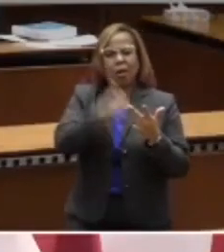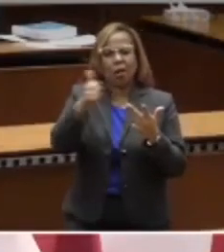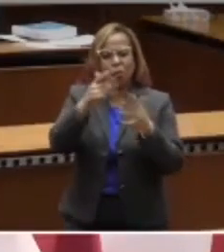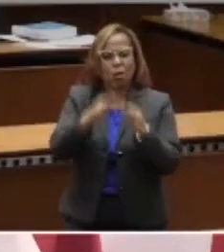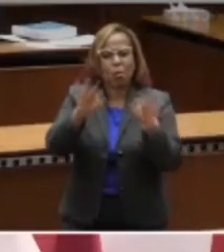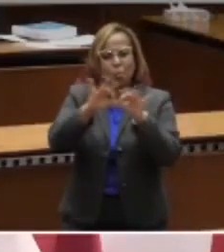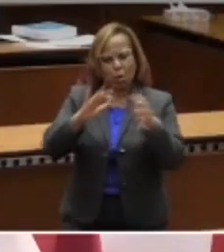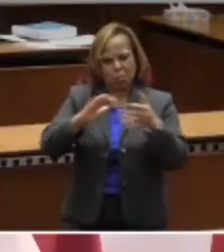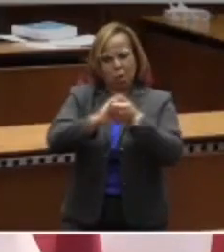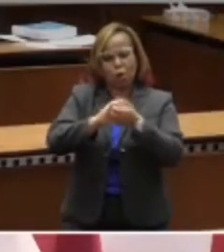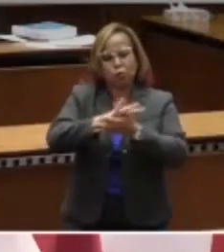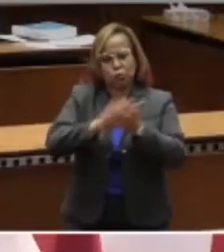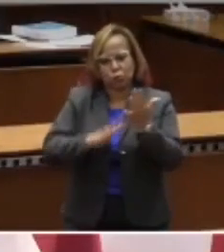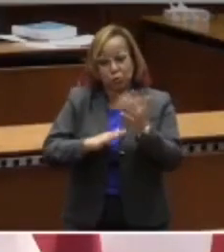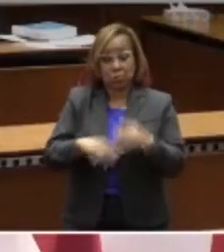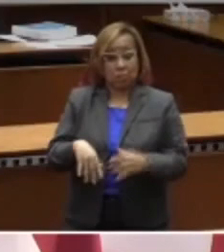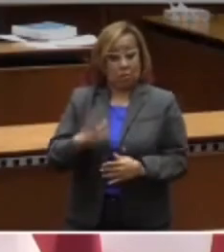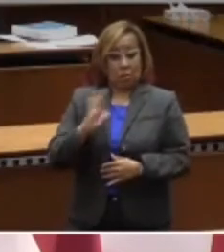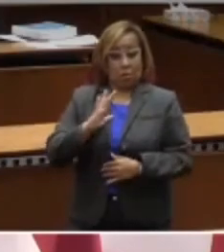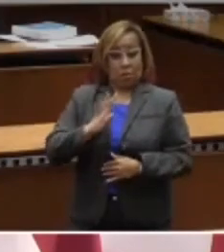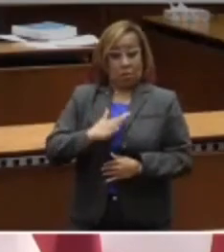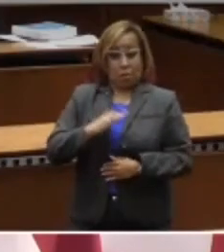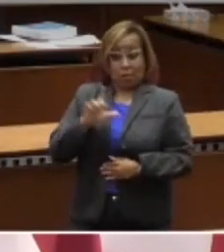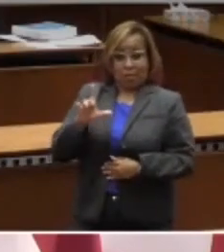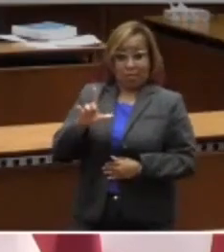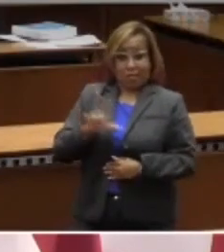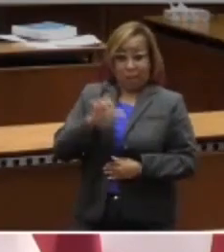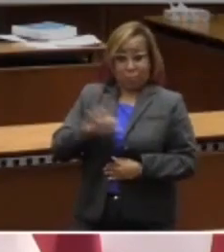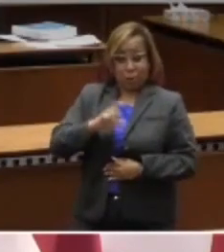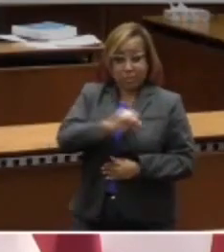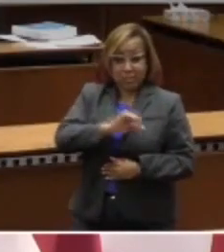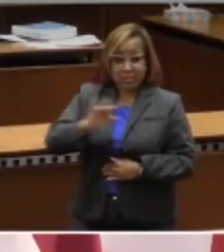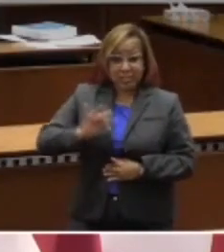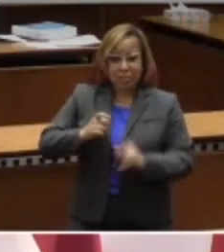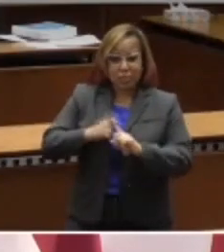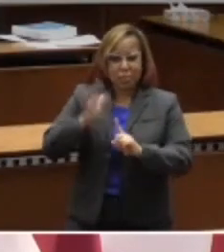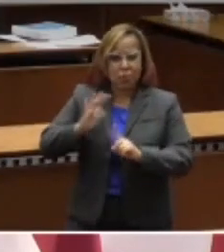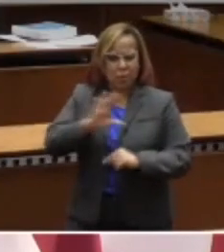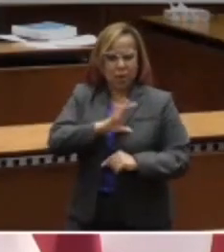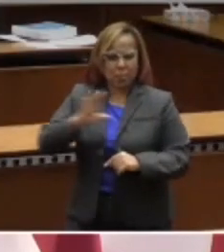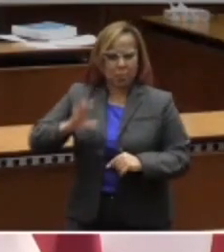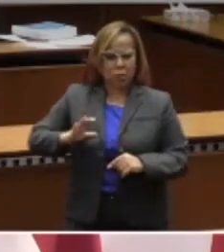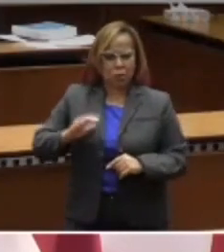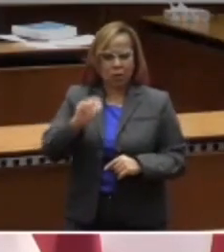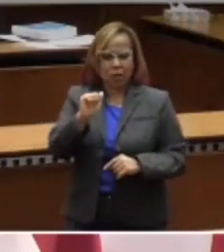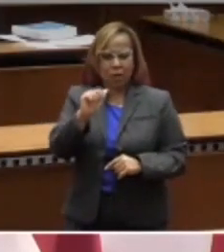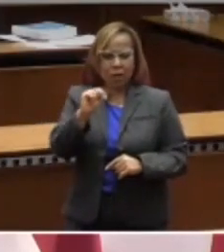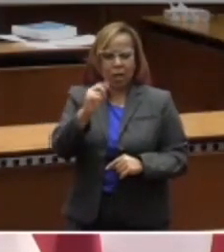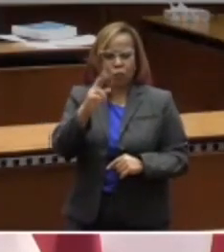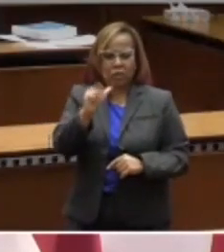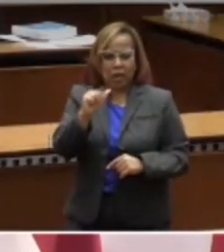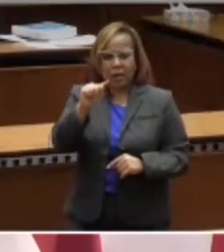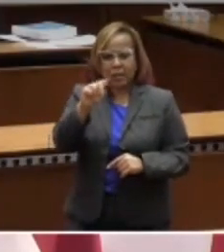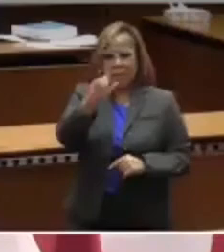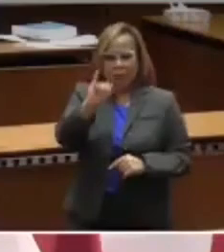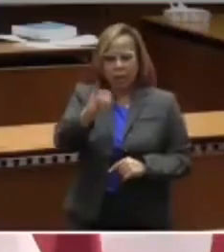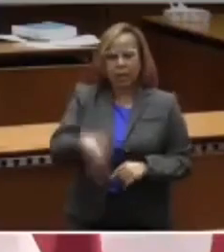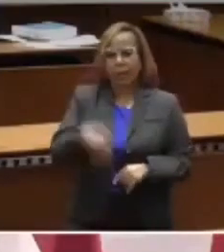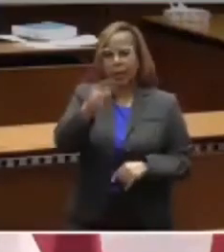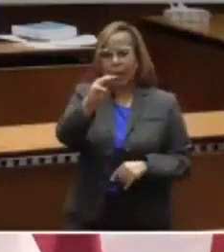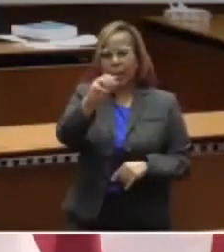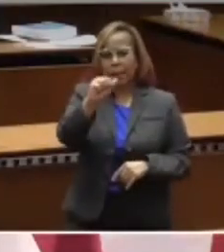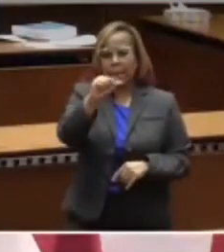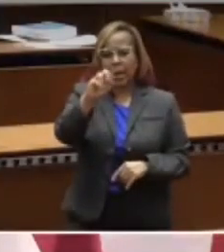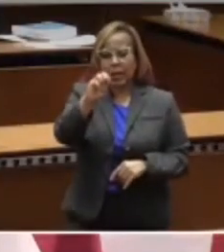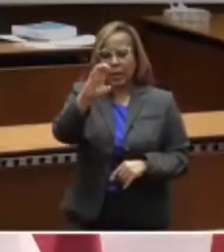partners. Our devoted library staff, from former Commissioner Andrea Telly to Maggie